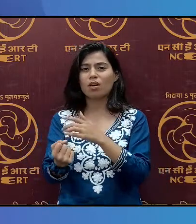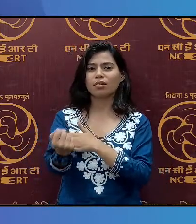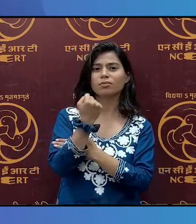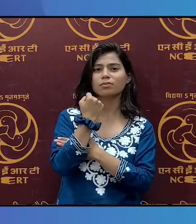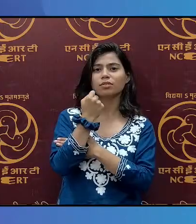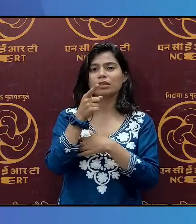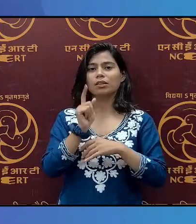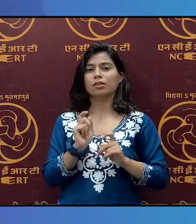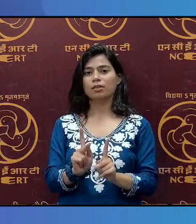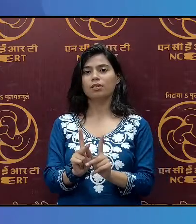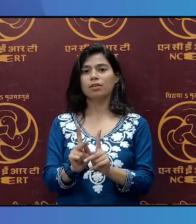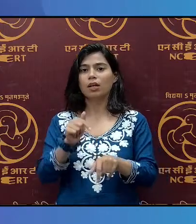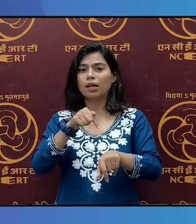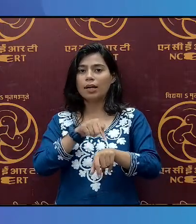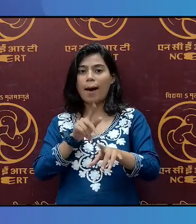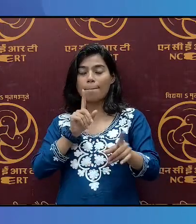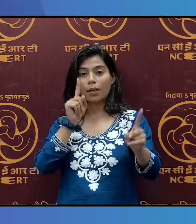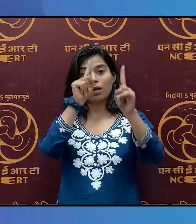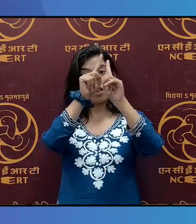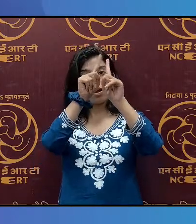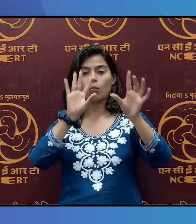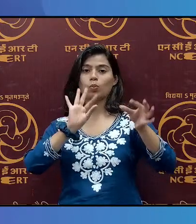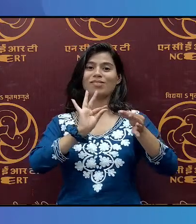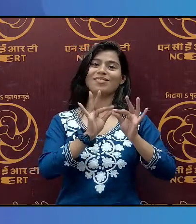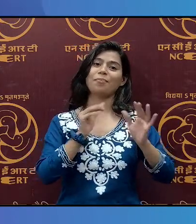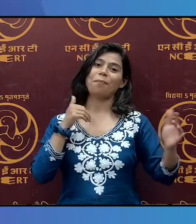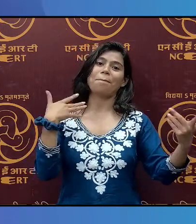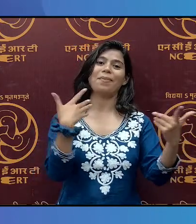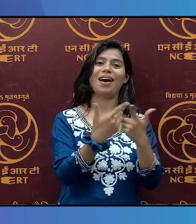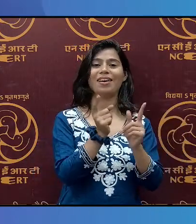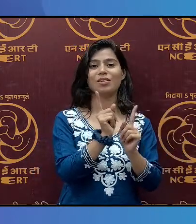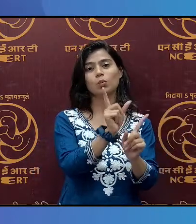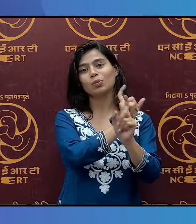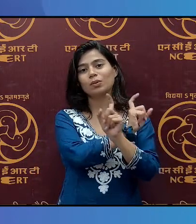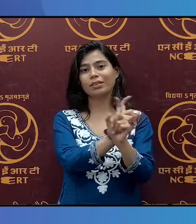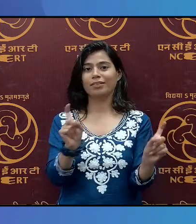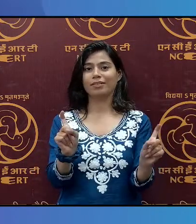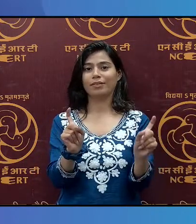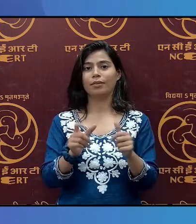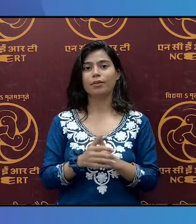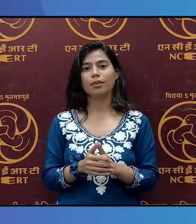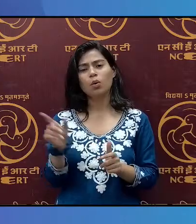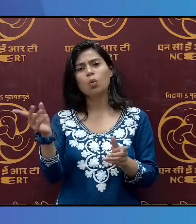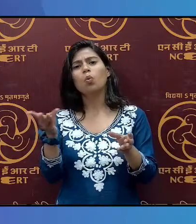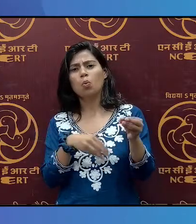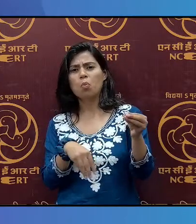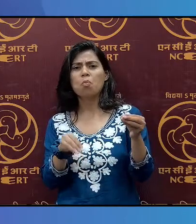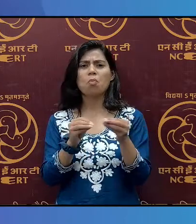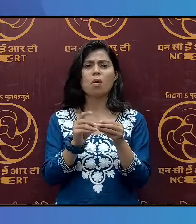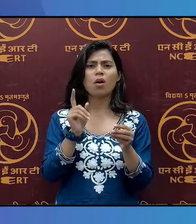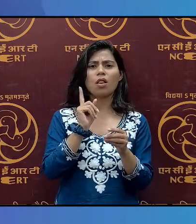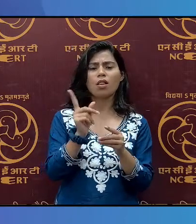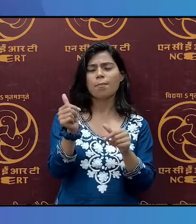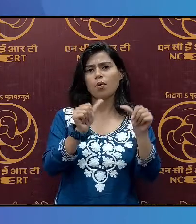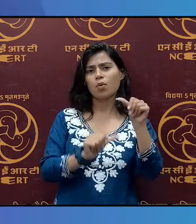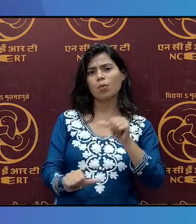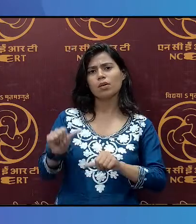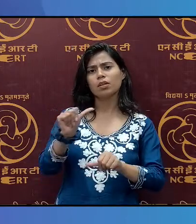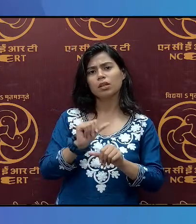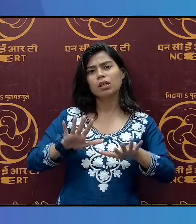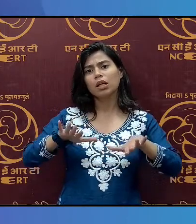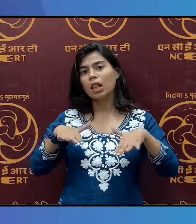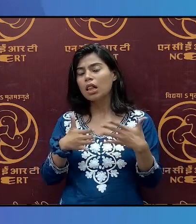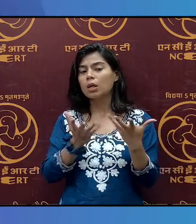in attaining that particular goal. So that becomes very, very clear. And you will also know in the process what are